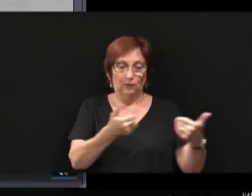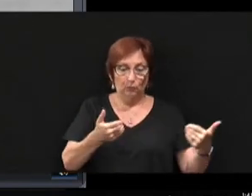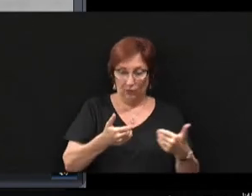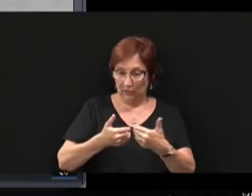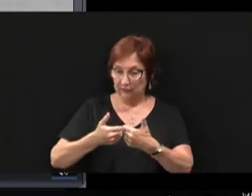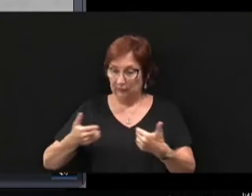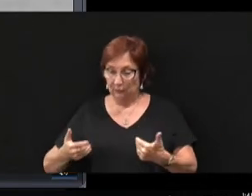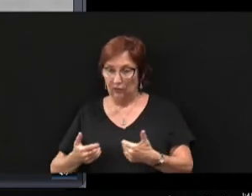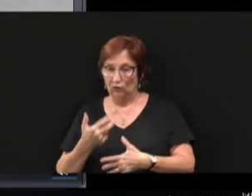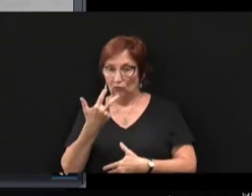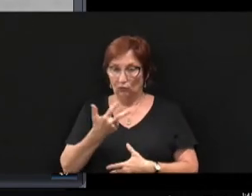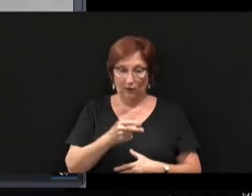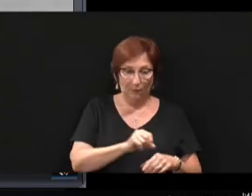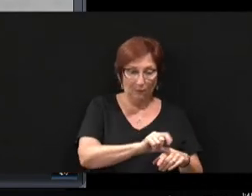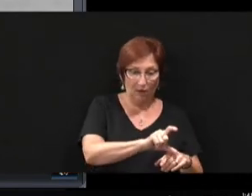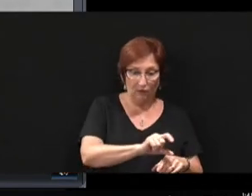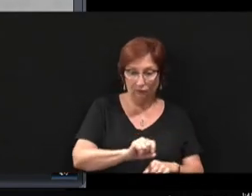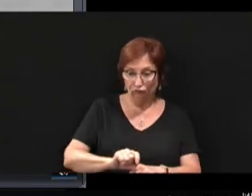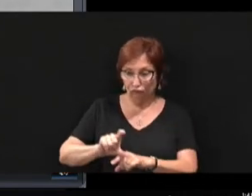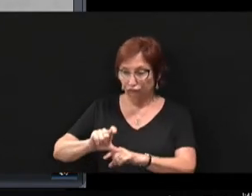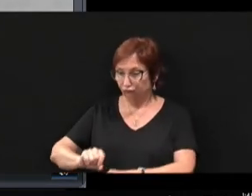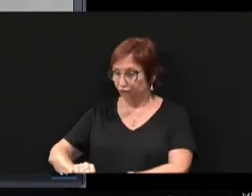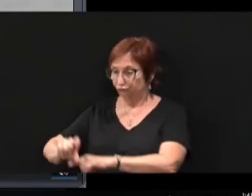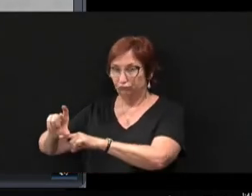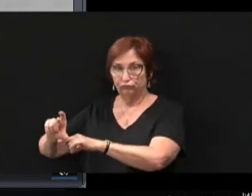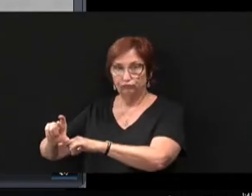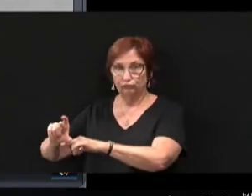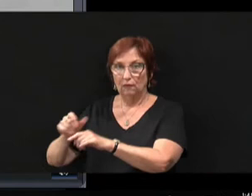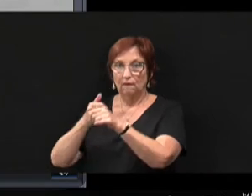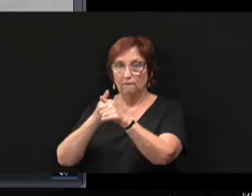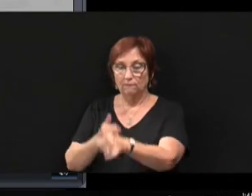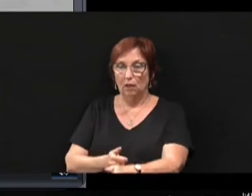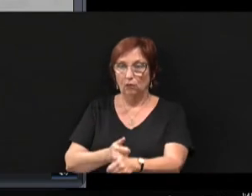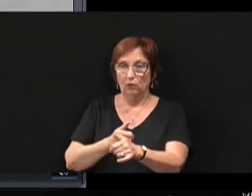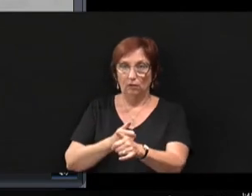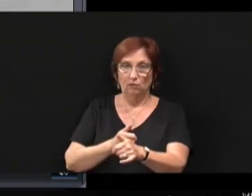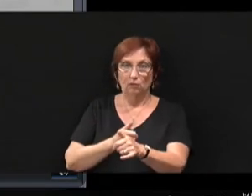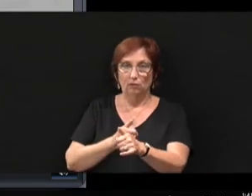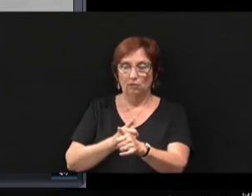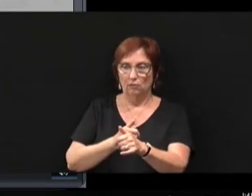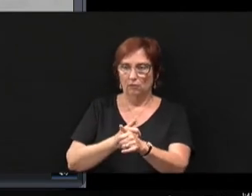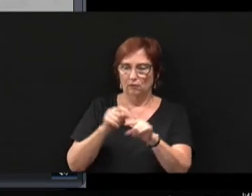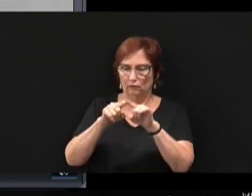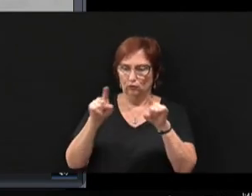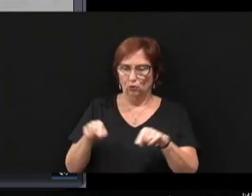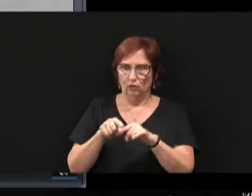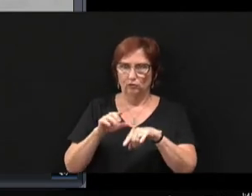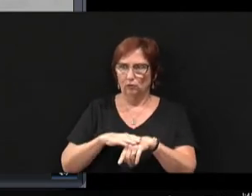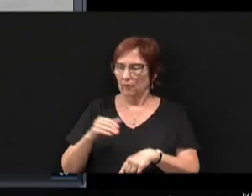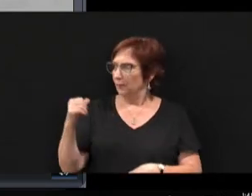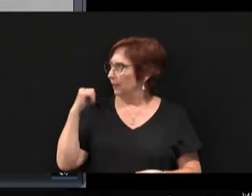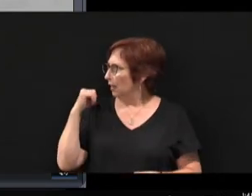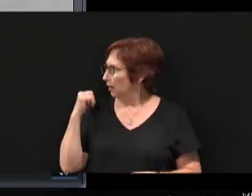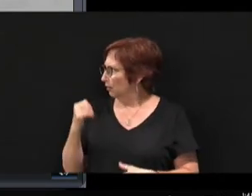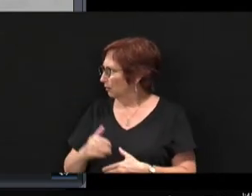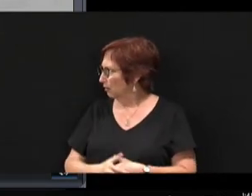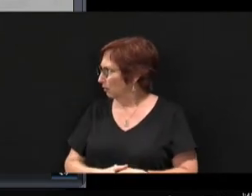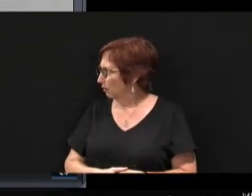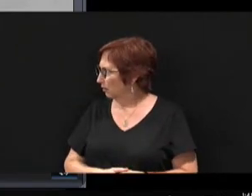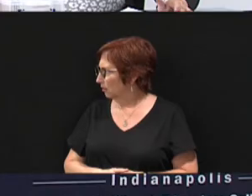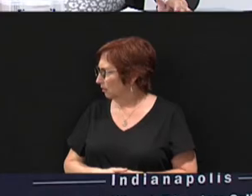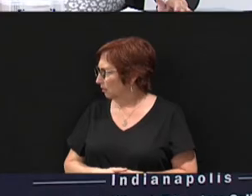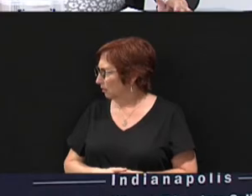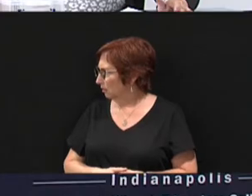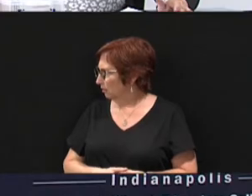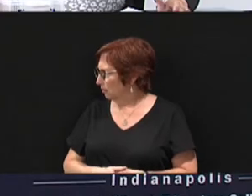three piles according to the squares on the back. Did we want to separate when we first do the blending drill today? I mean, the